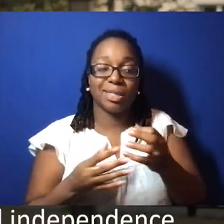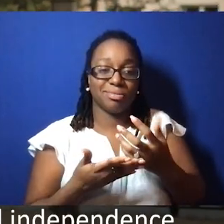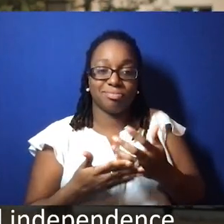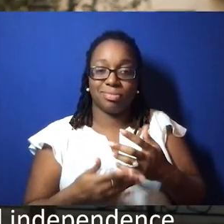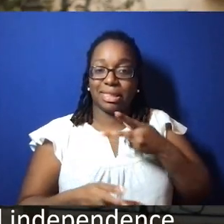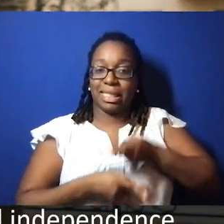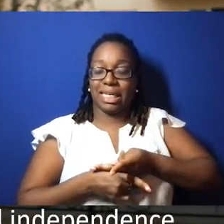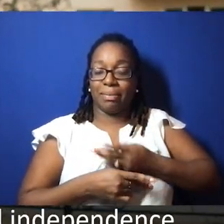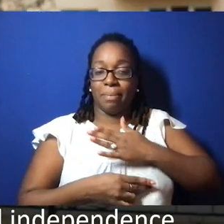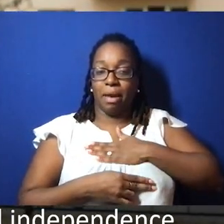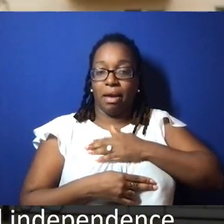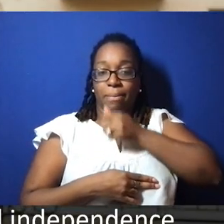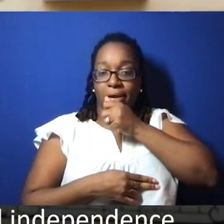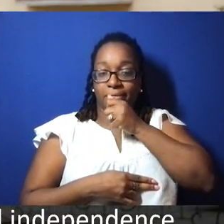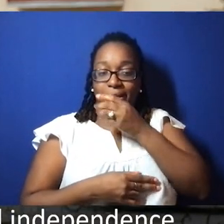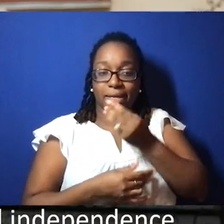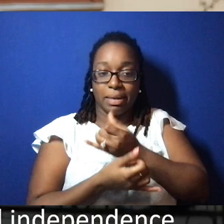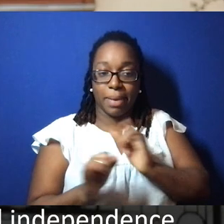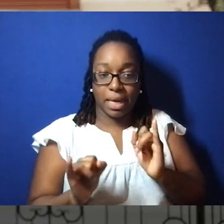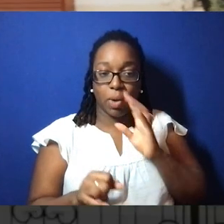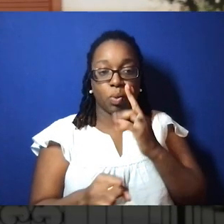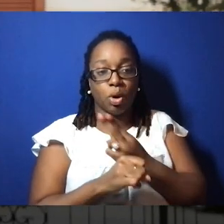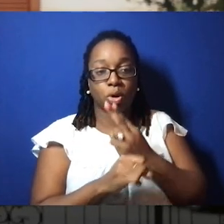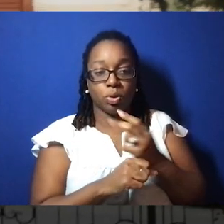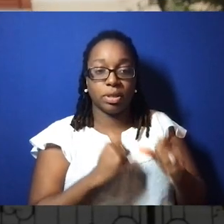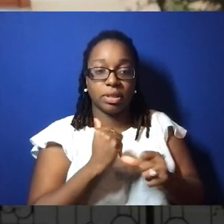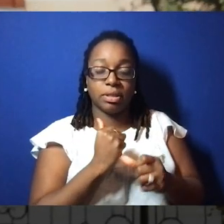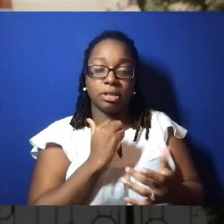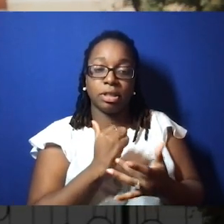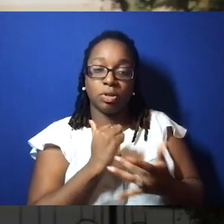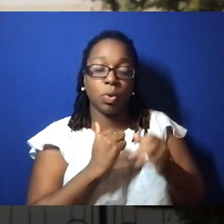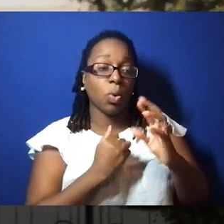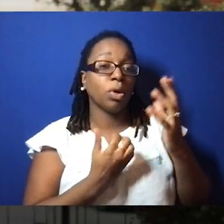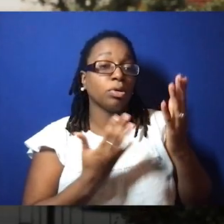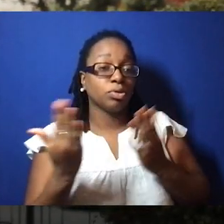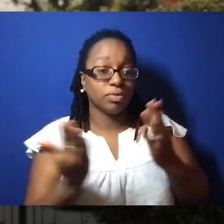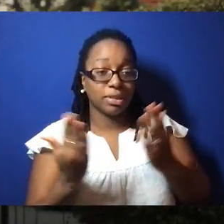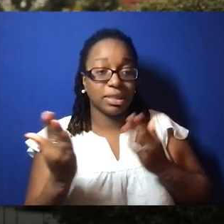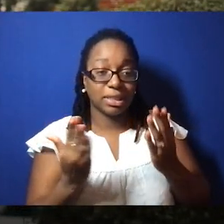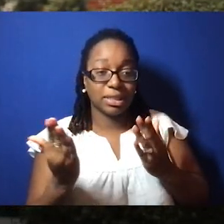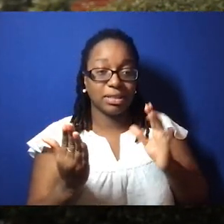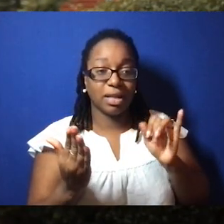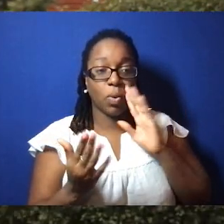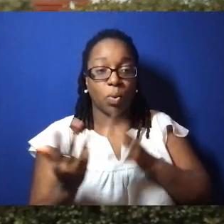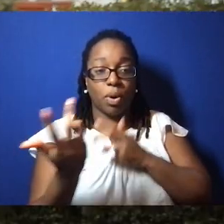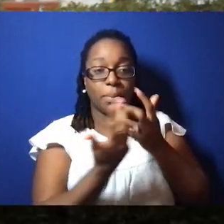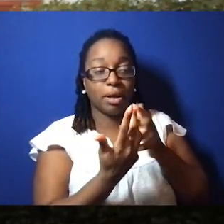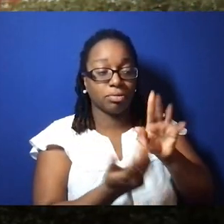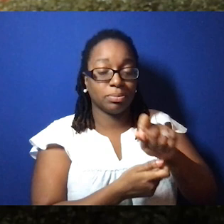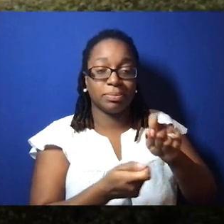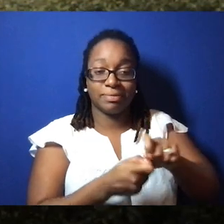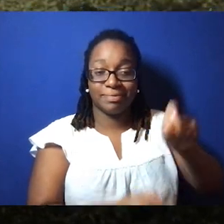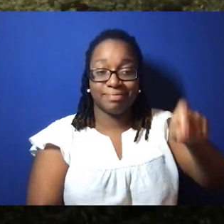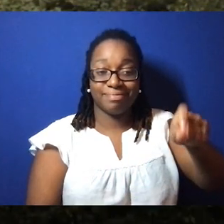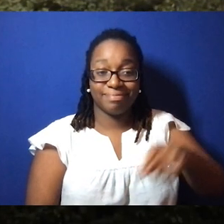to preserve their own privacy and independence and to use an assistive technology or service that meets